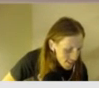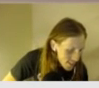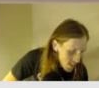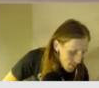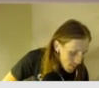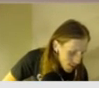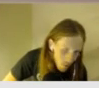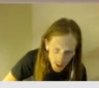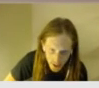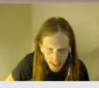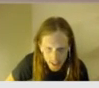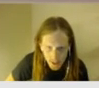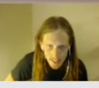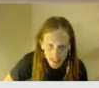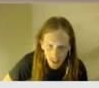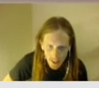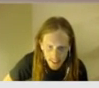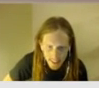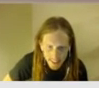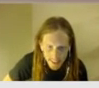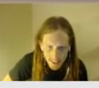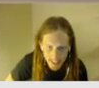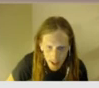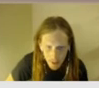and people, and I watch other kids who just, you know,